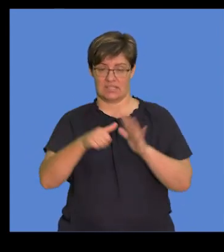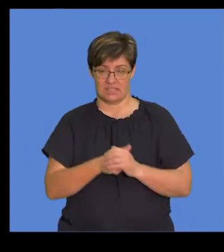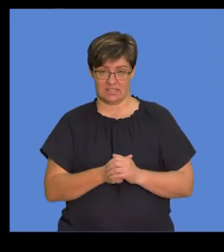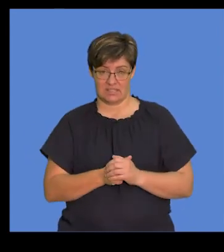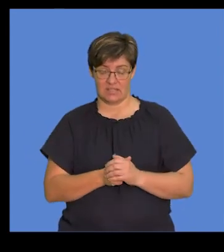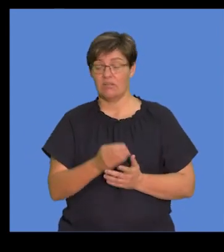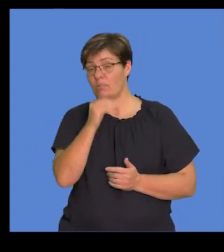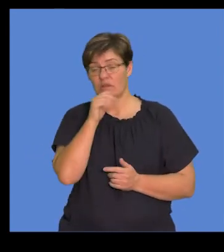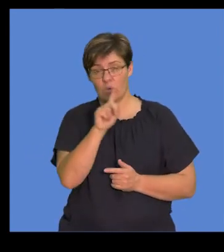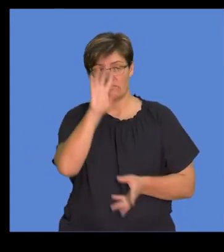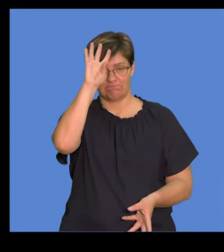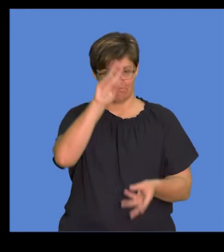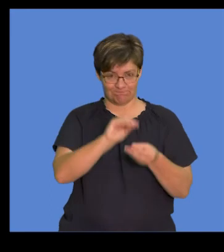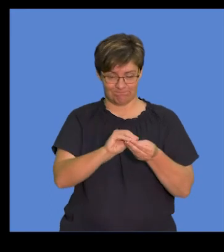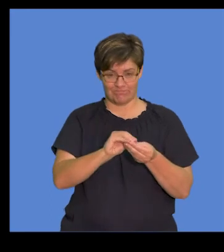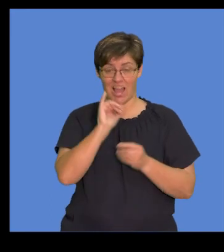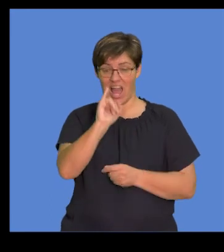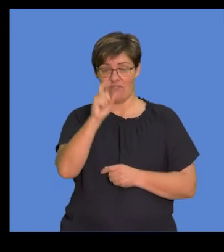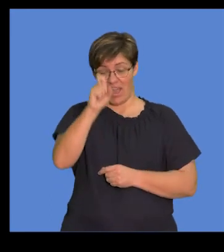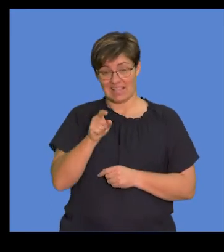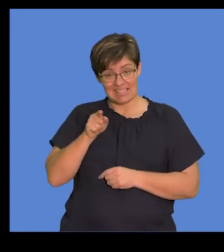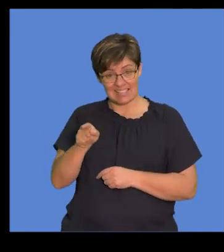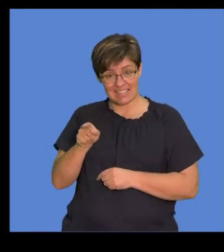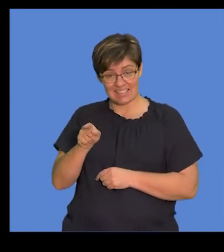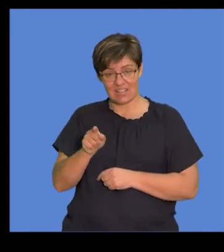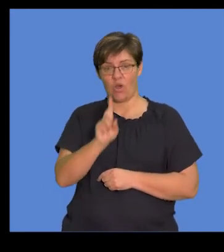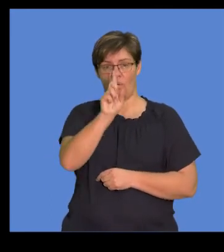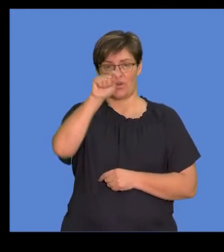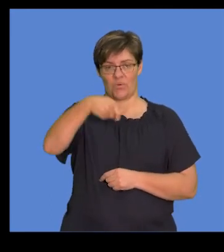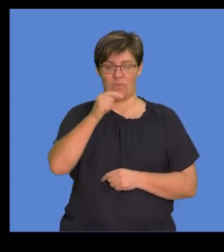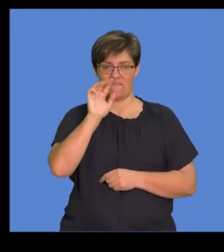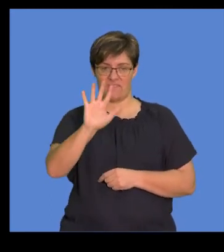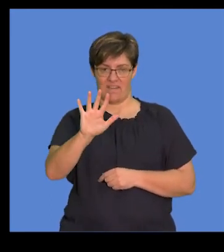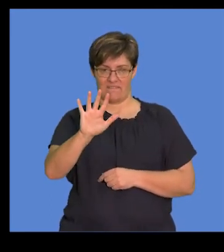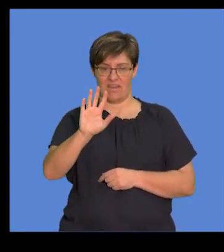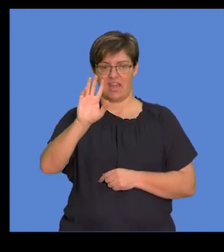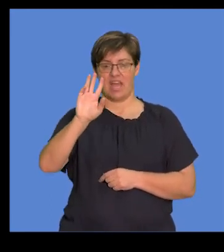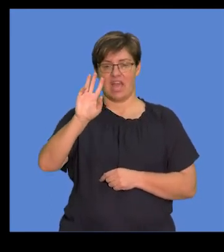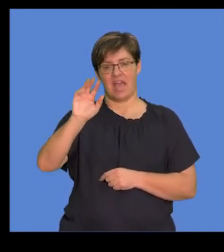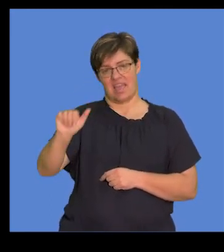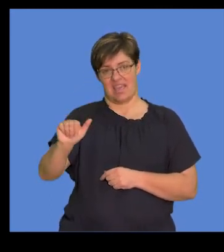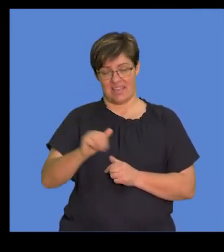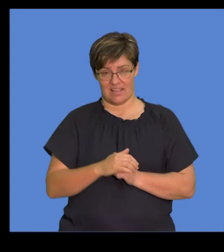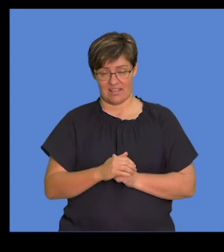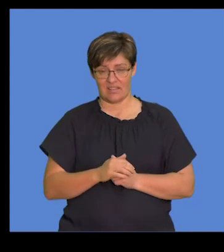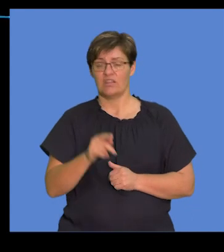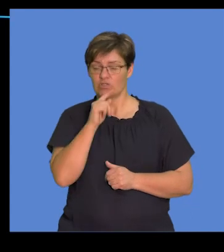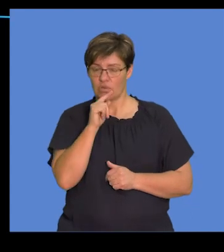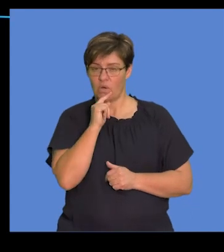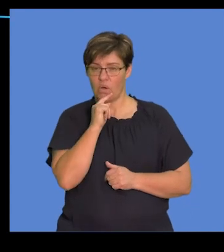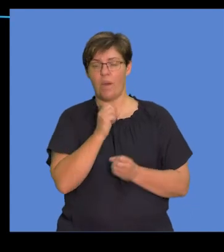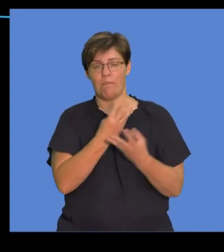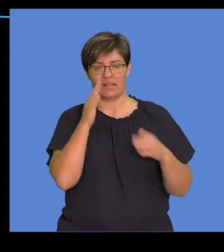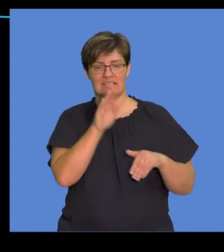plus 0.6, which means the total current for X is equals to 1.5 amperes. So this